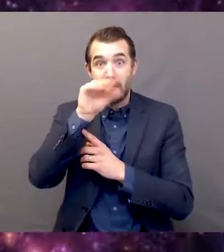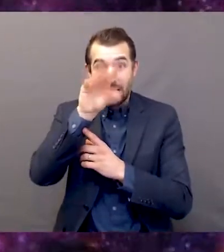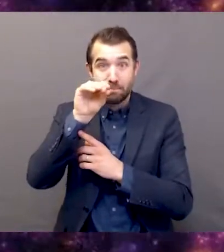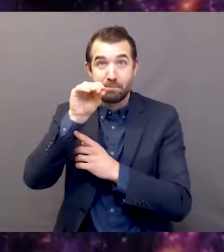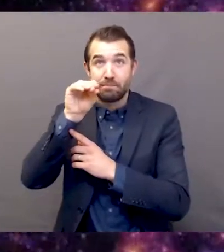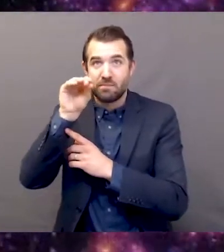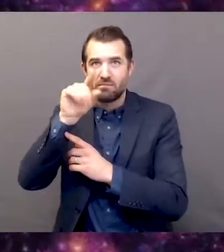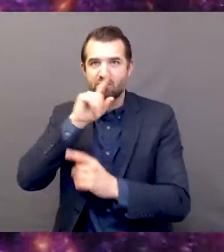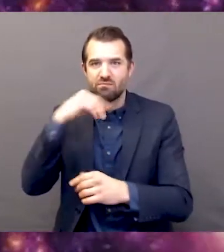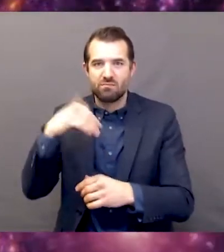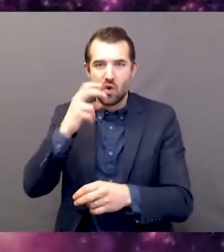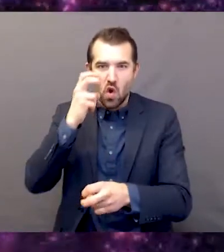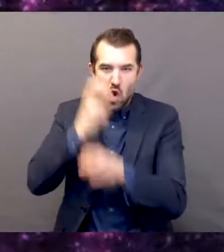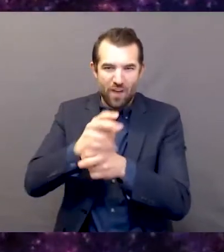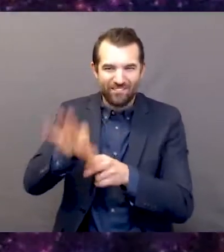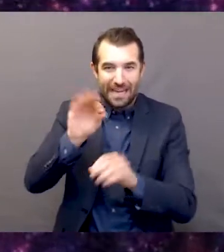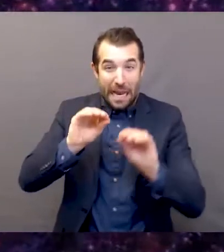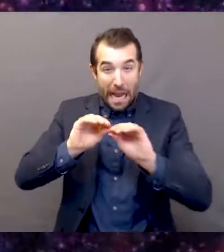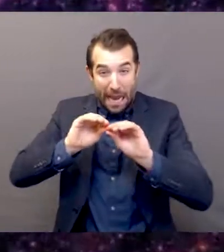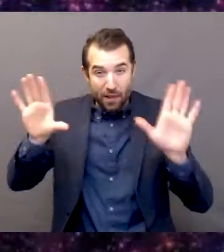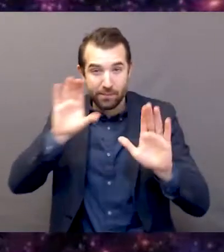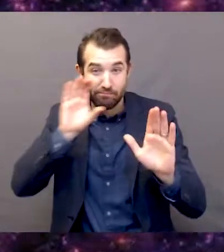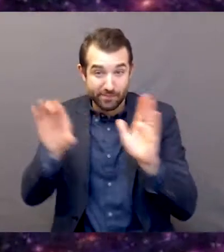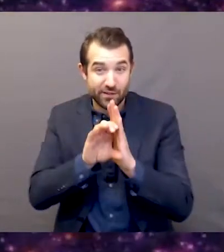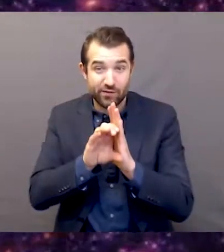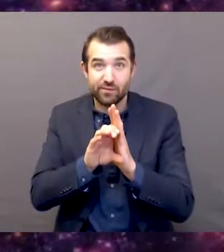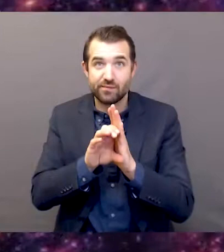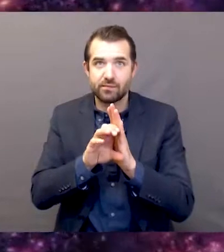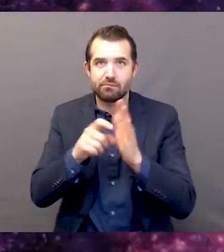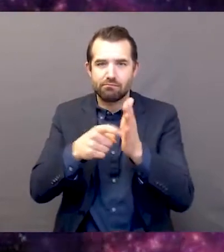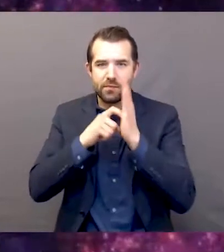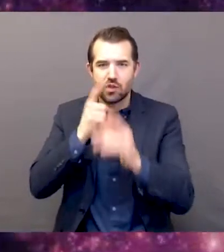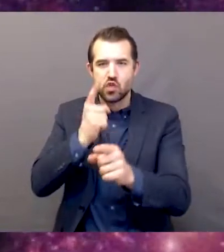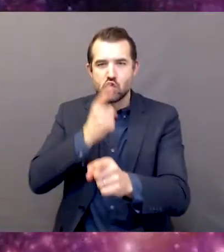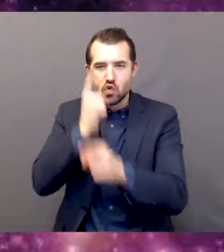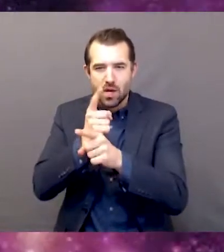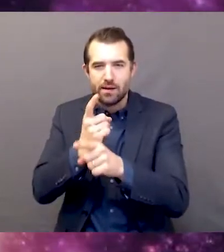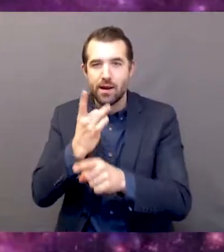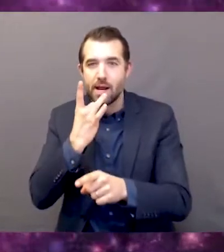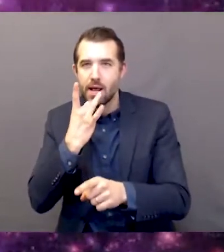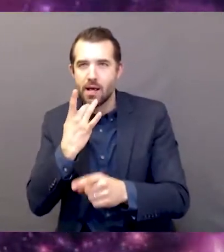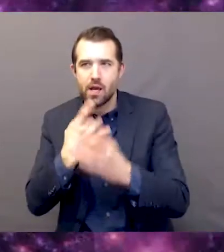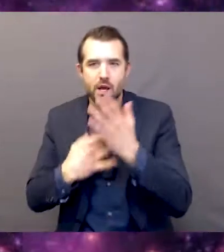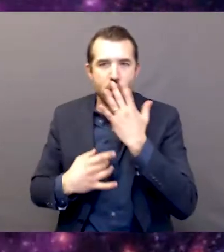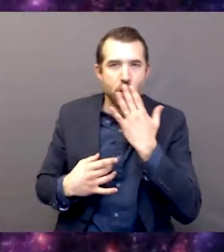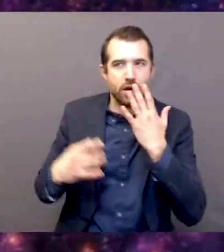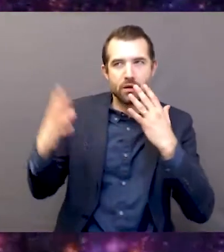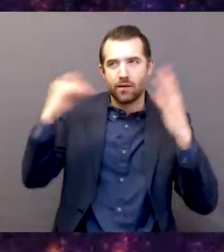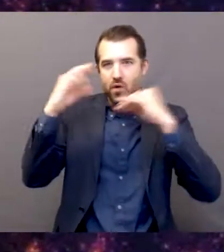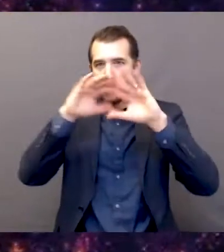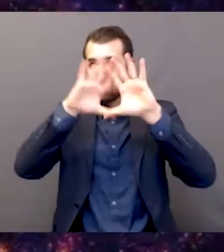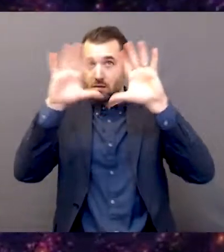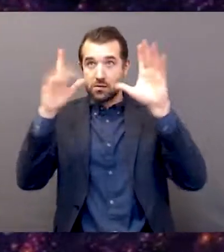on a surface, they're absorbed. Only at very shallow angles can X-rays be reflected. These so-called grazing incidence reflections